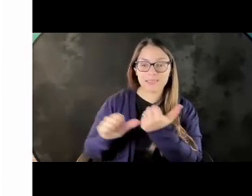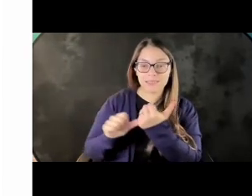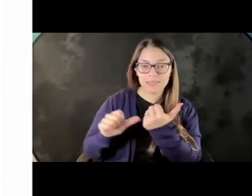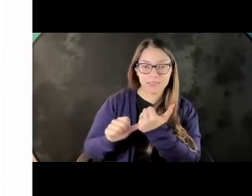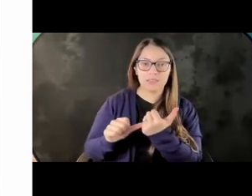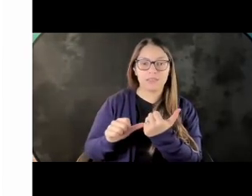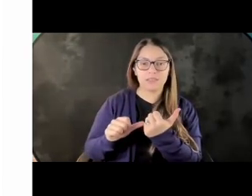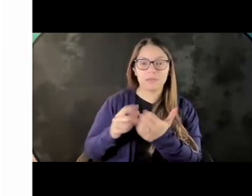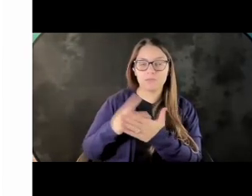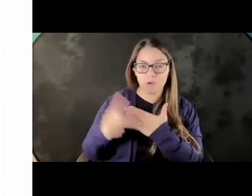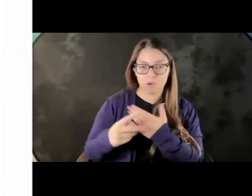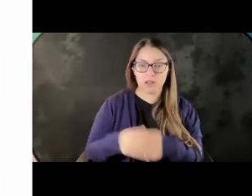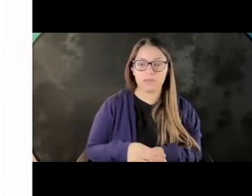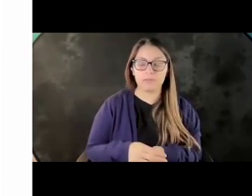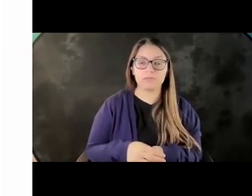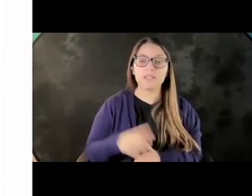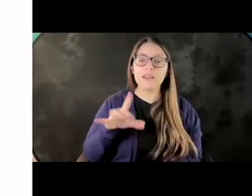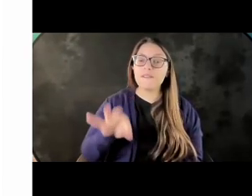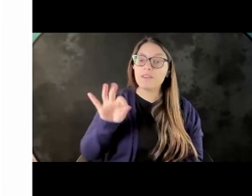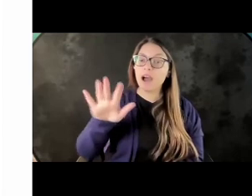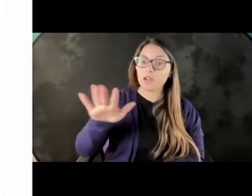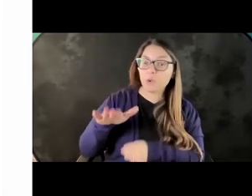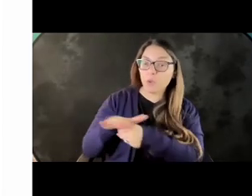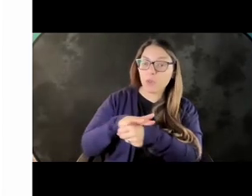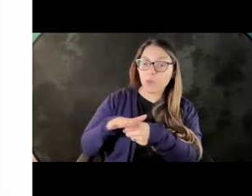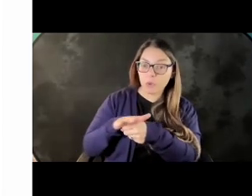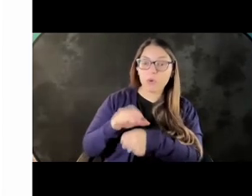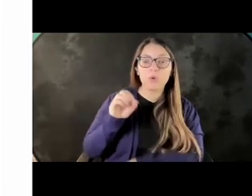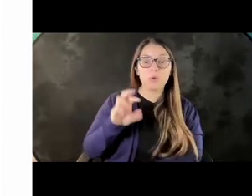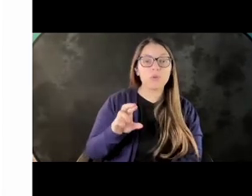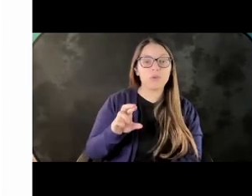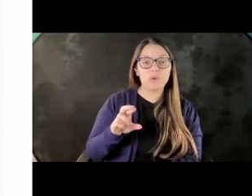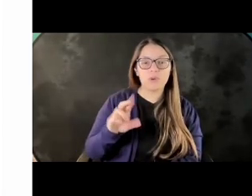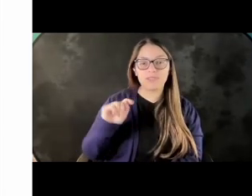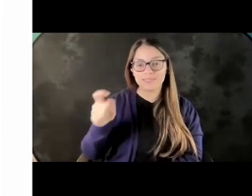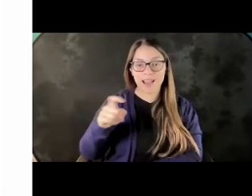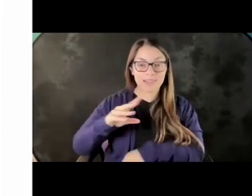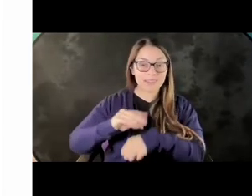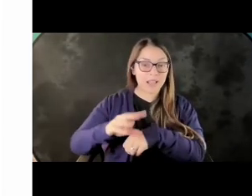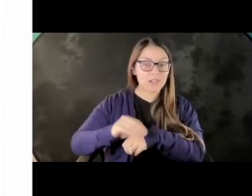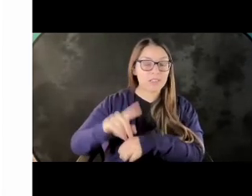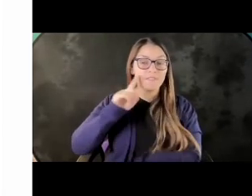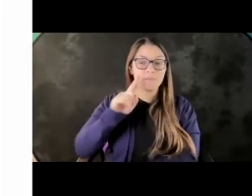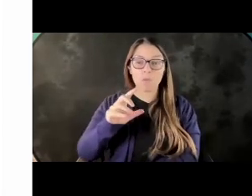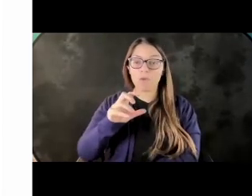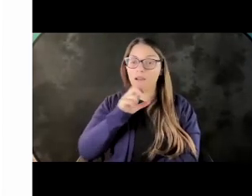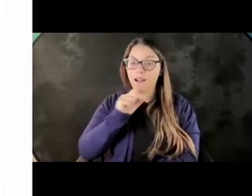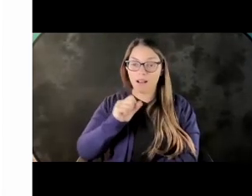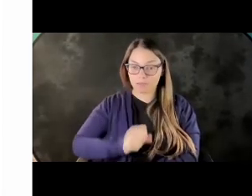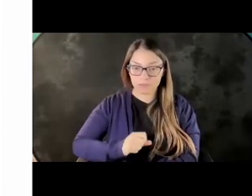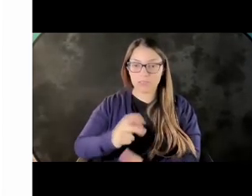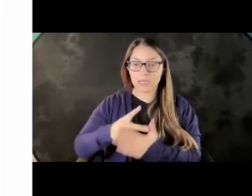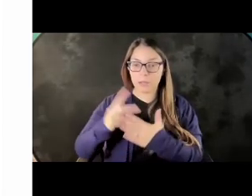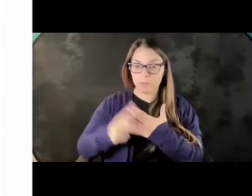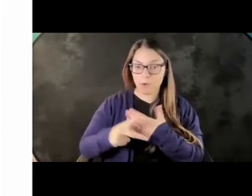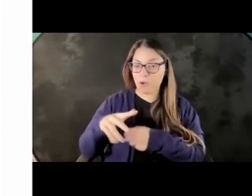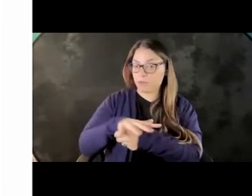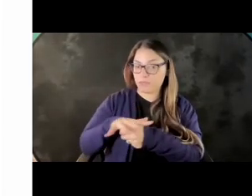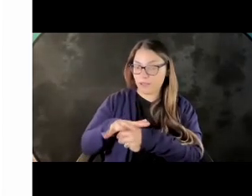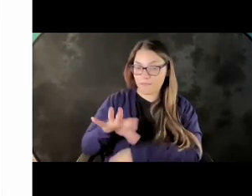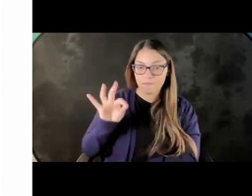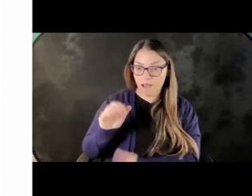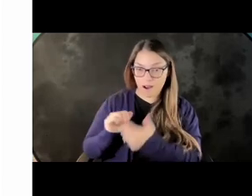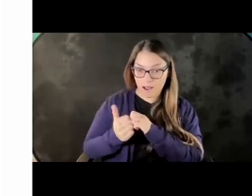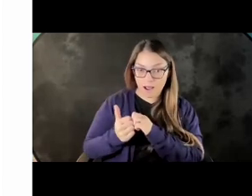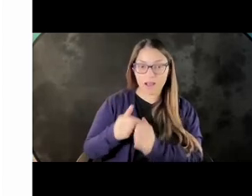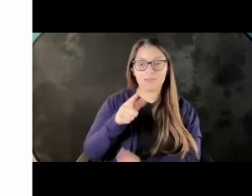To locate the nearest VITA or tax counseling for the elderly program site, you could use the